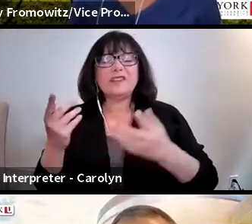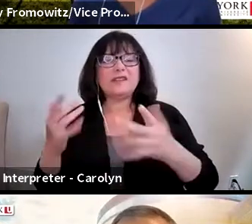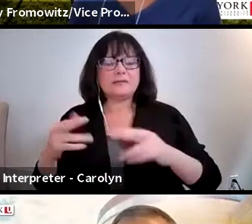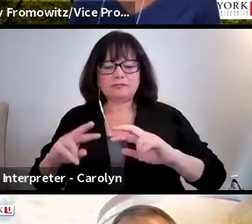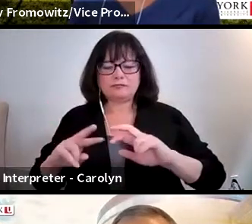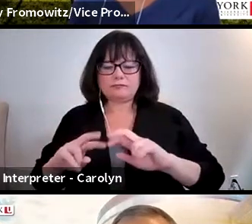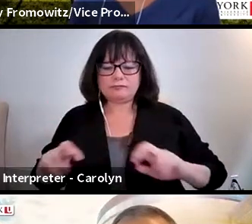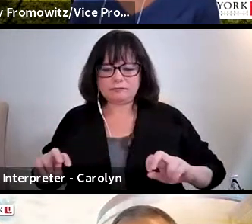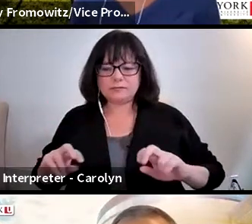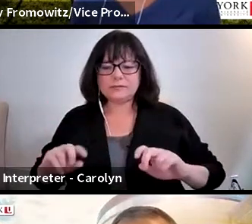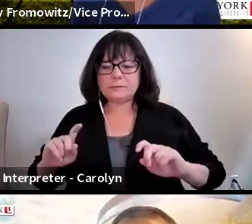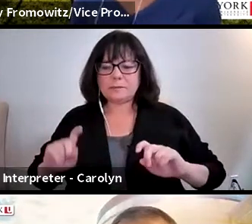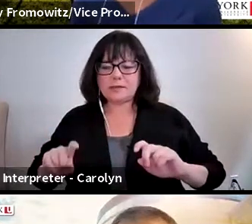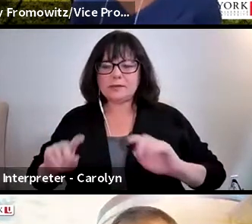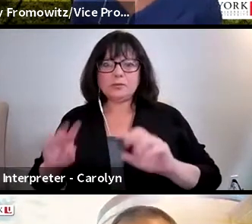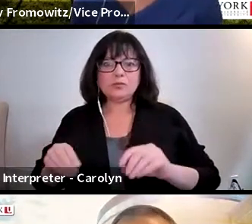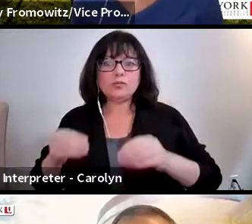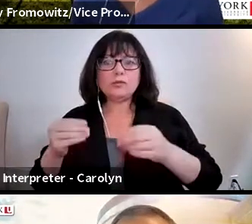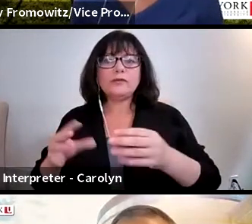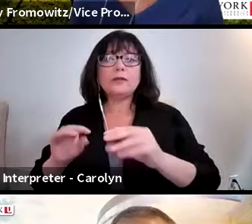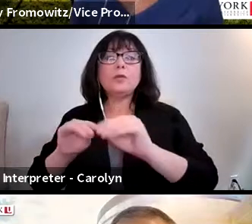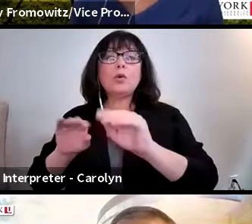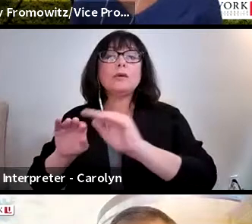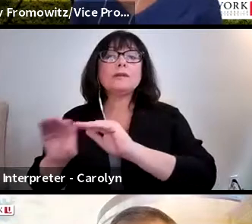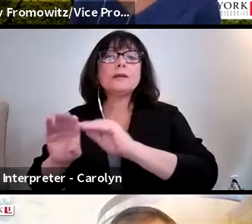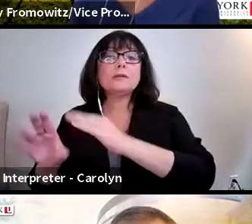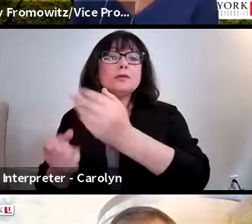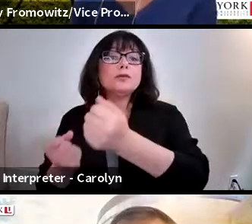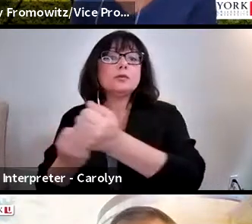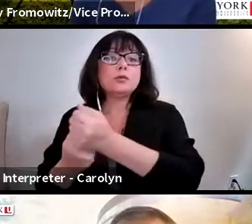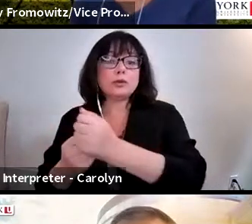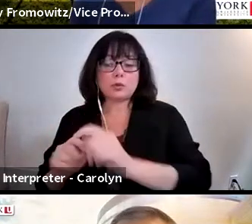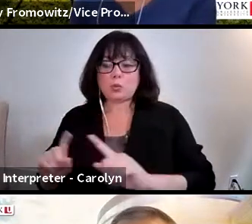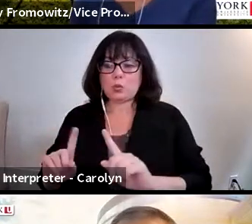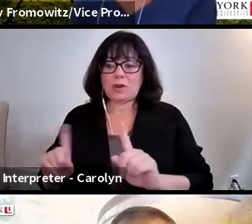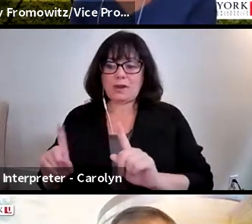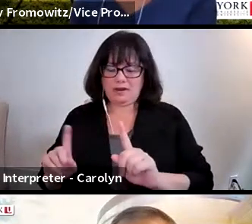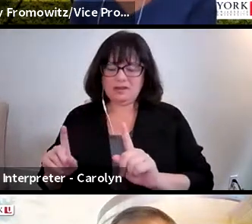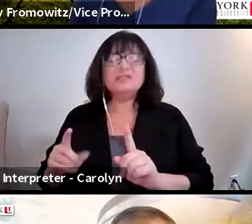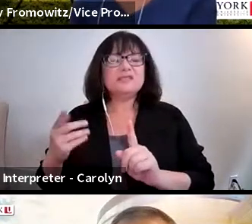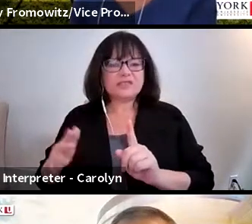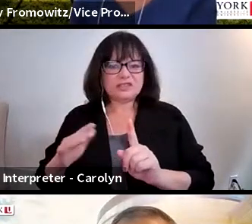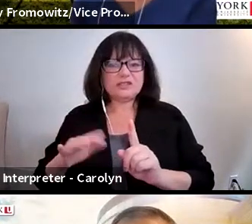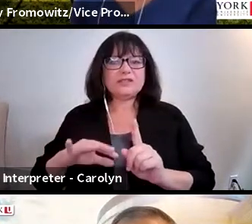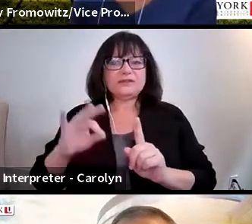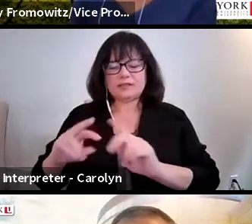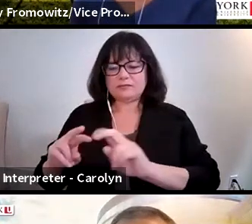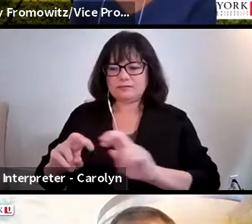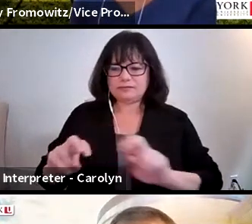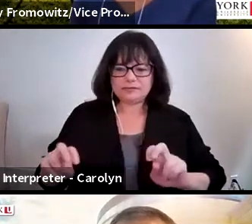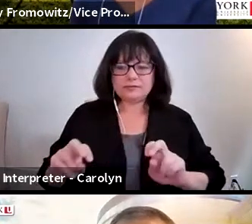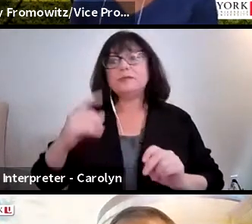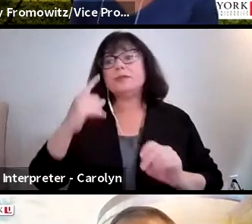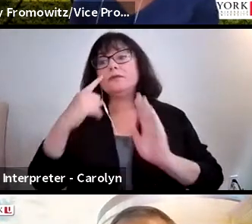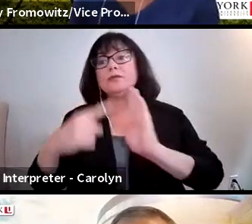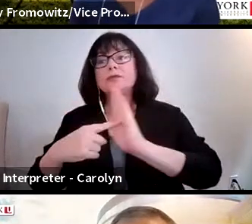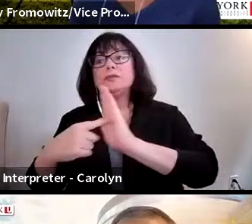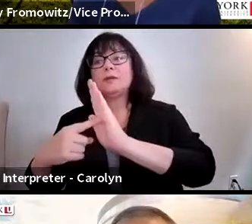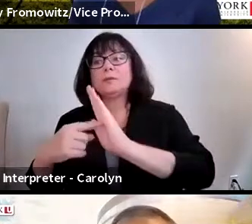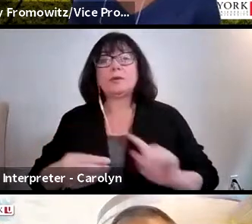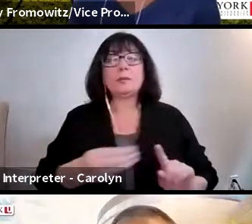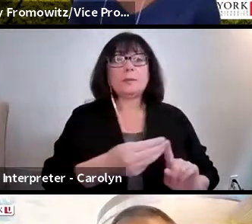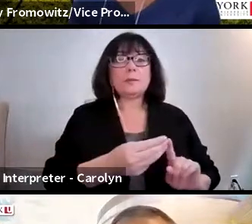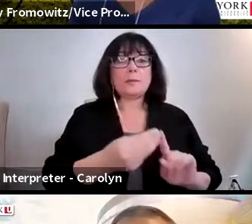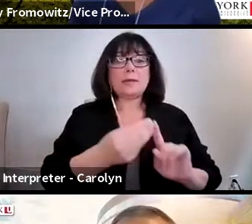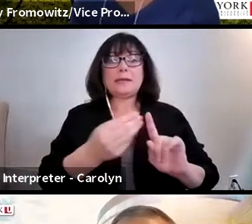more accessible support. They have put on some staff in the evenings, for instance, during the weekdays, to make